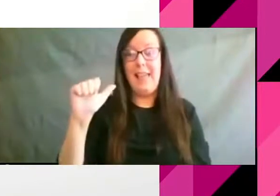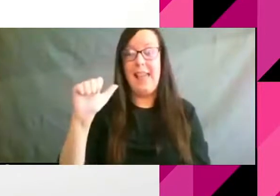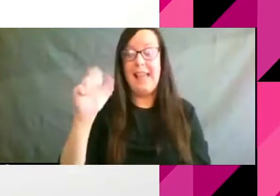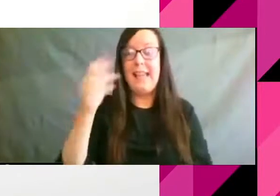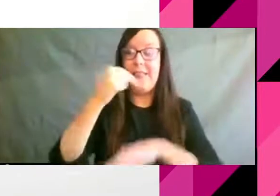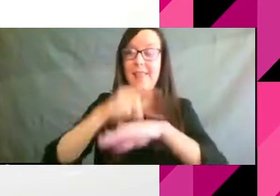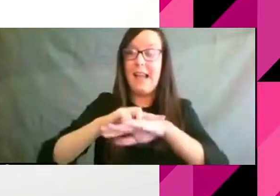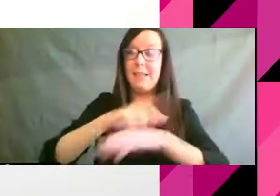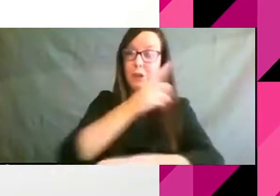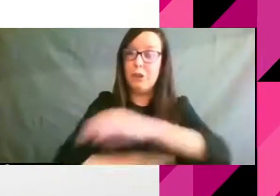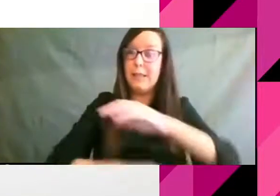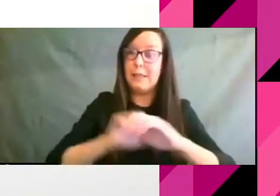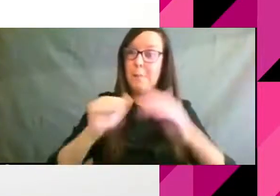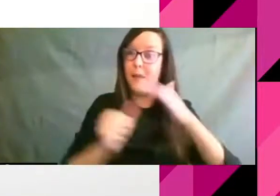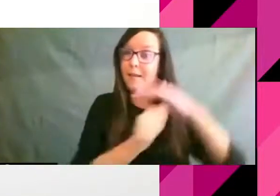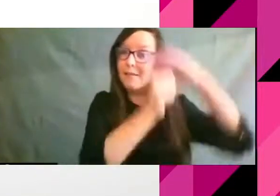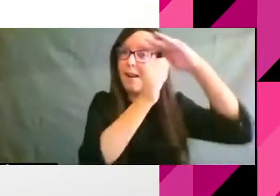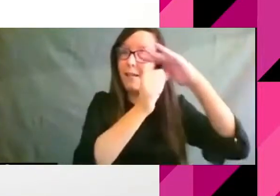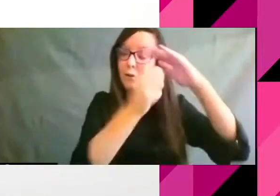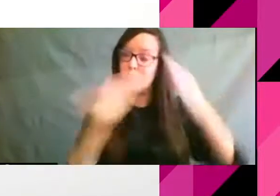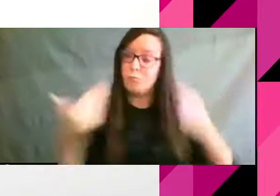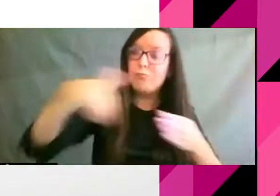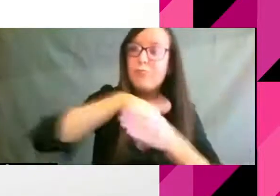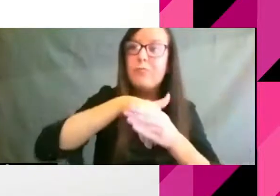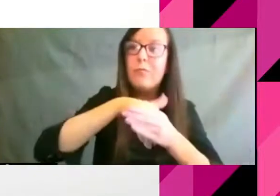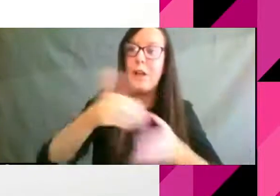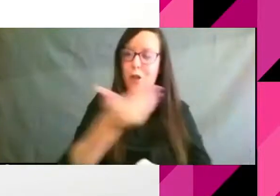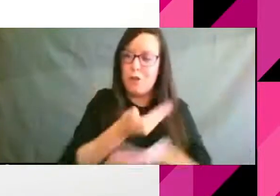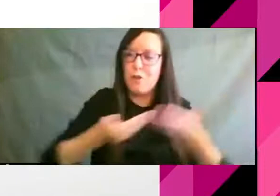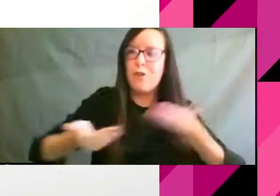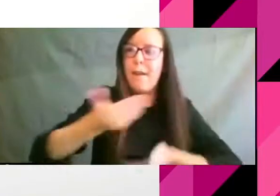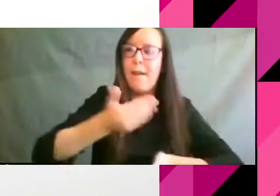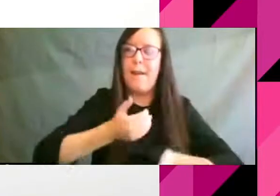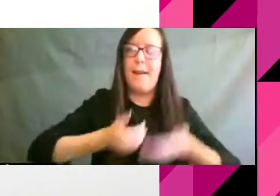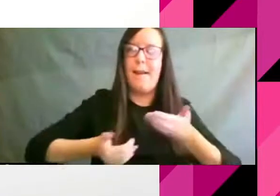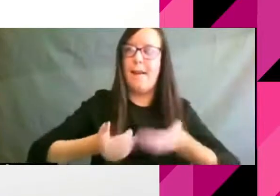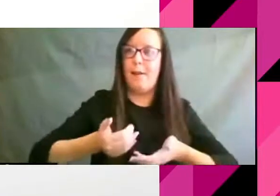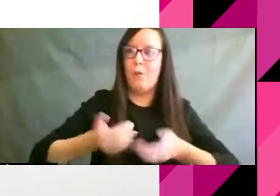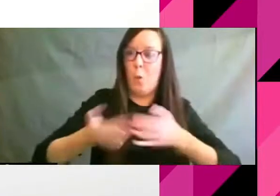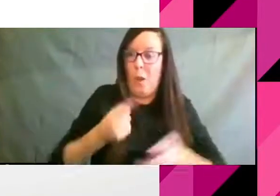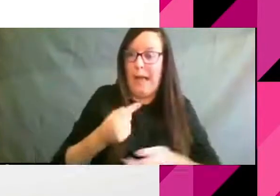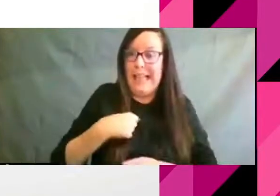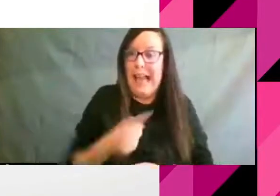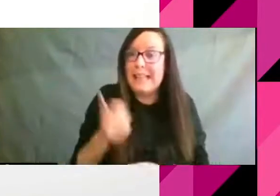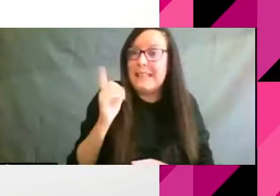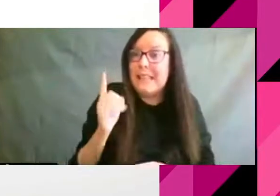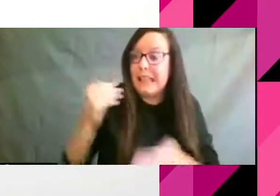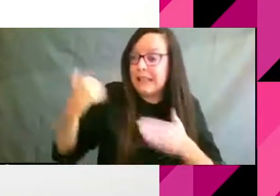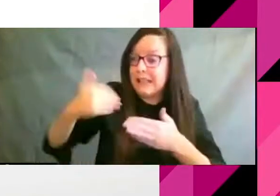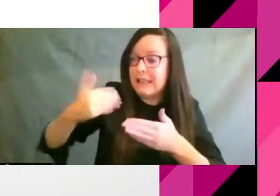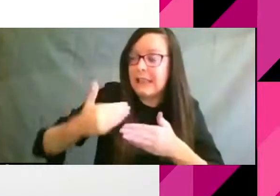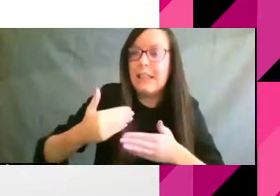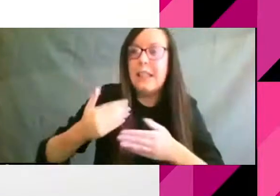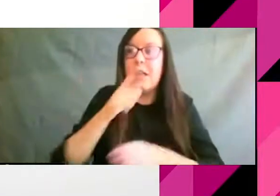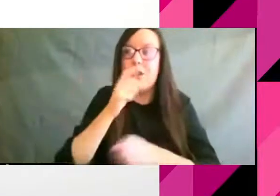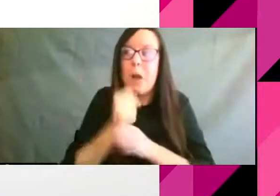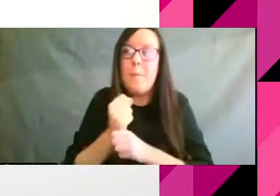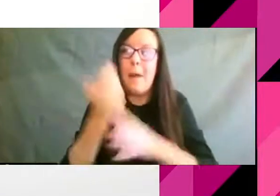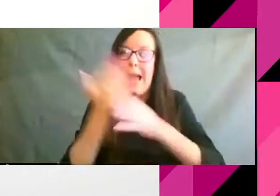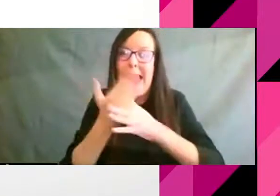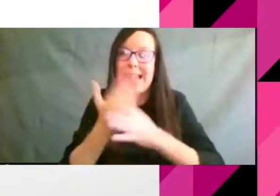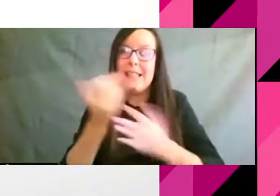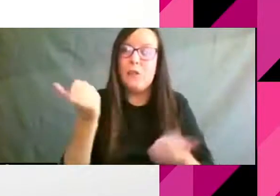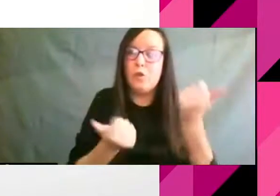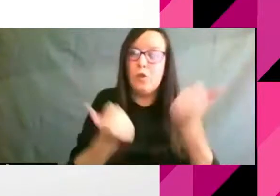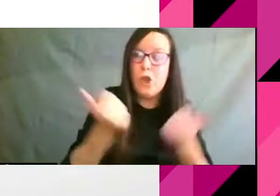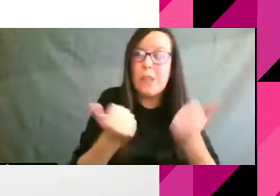me to participate and to share with you a little bit of what was done in the area of access to justice and the mandate. As